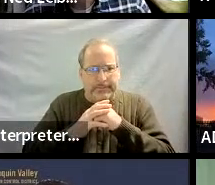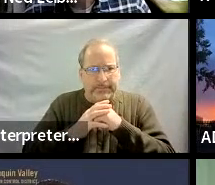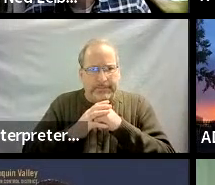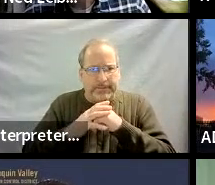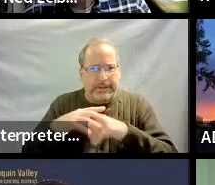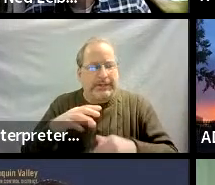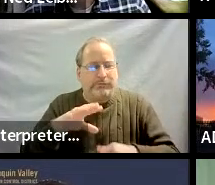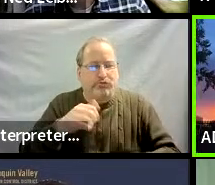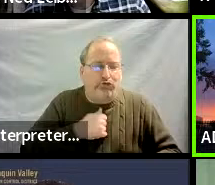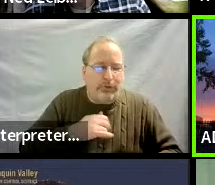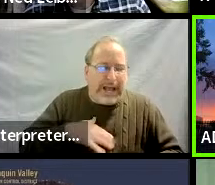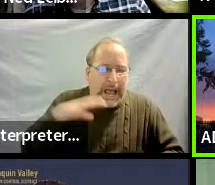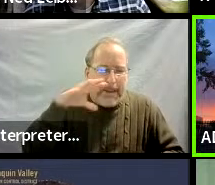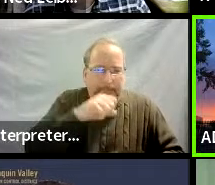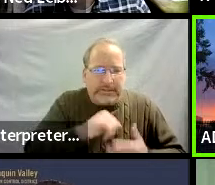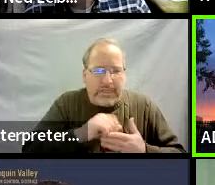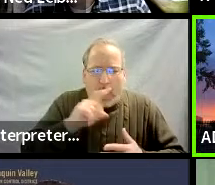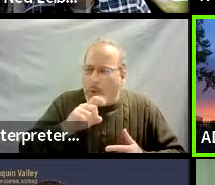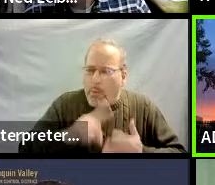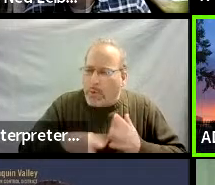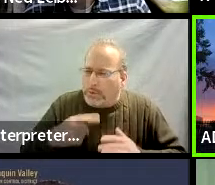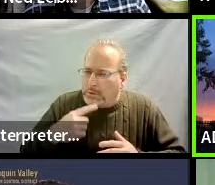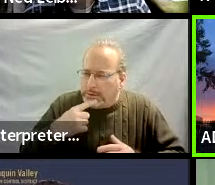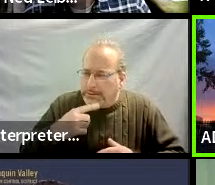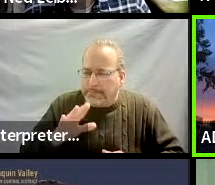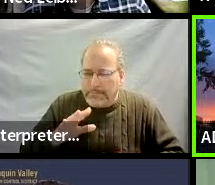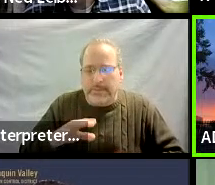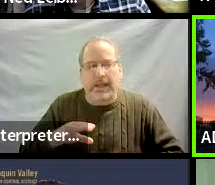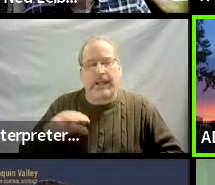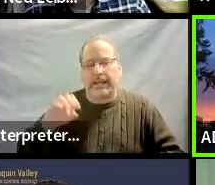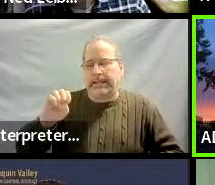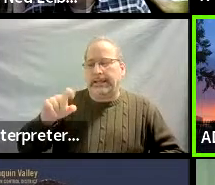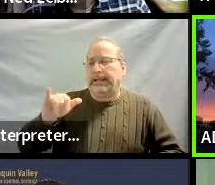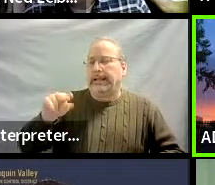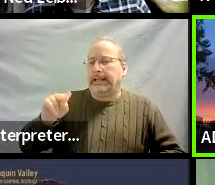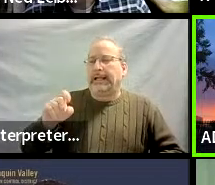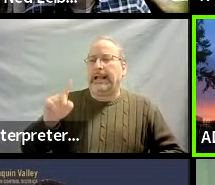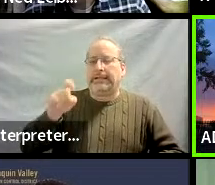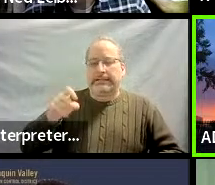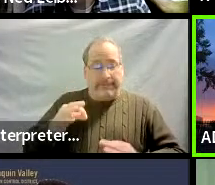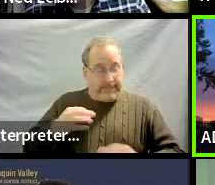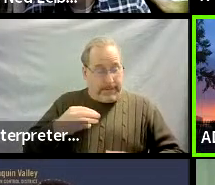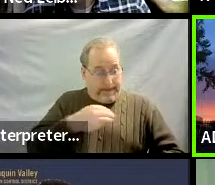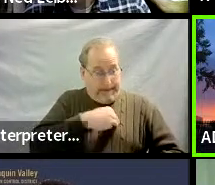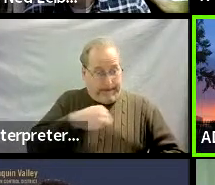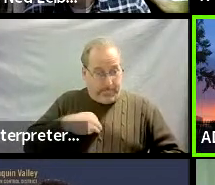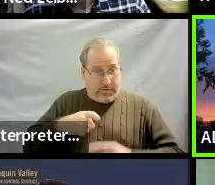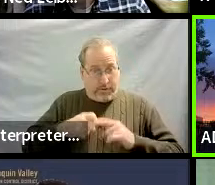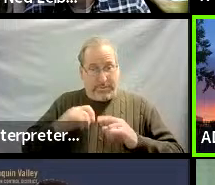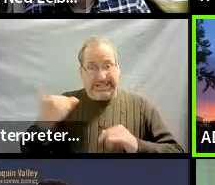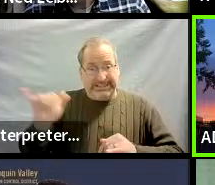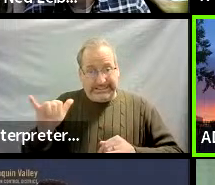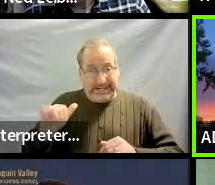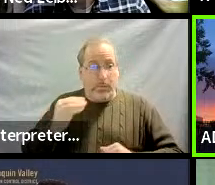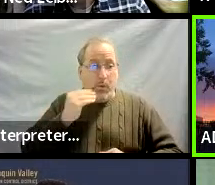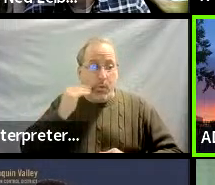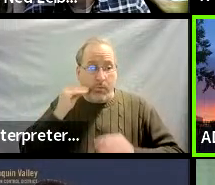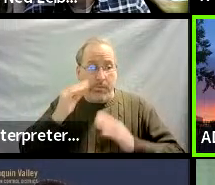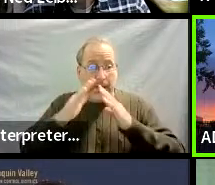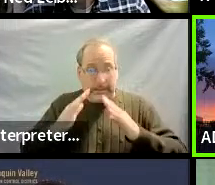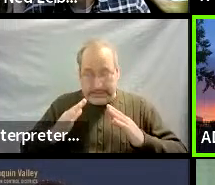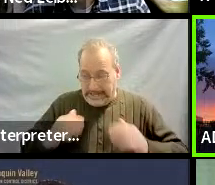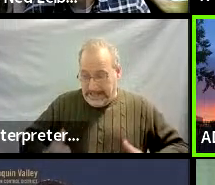it. I apologize. No problem. The Elena asked if members from the same household, current